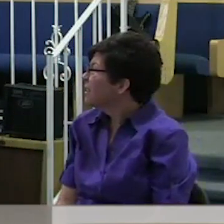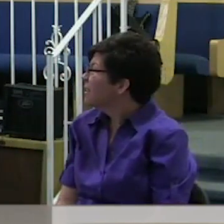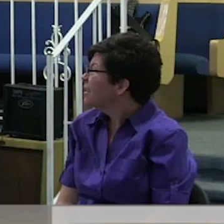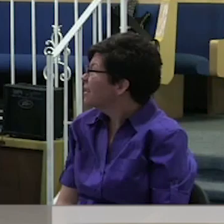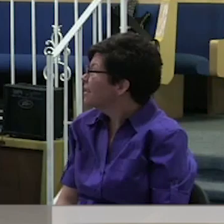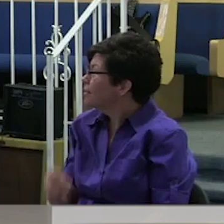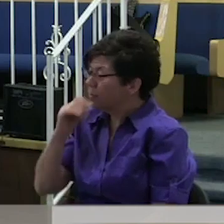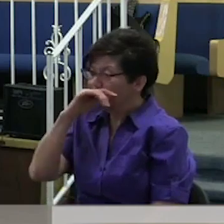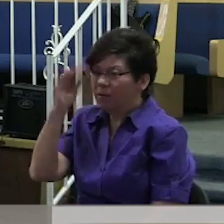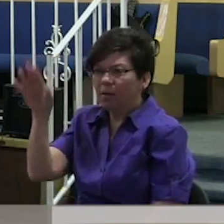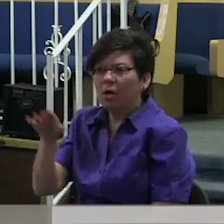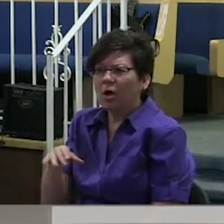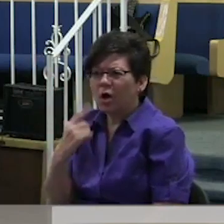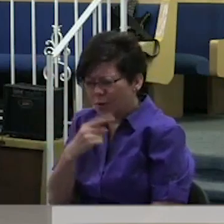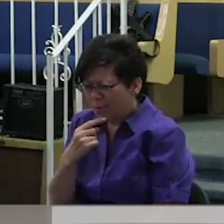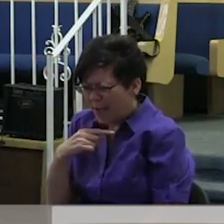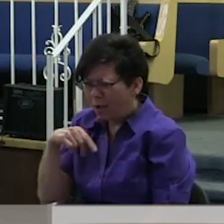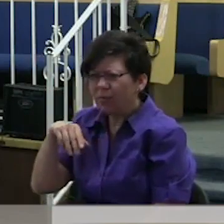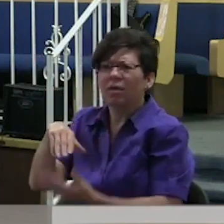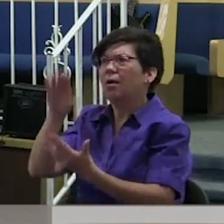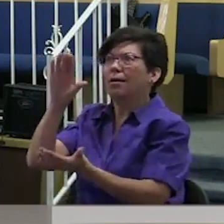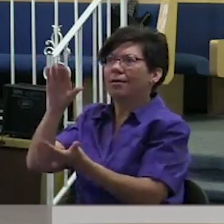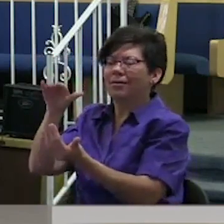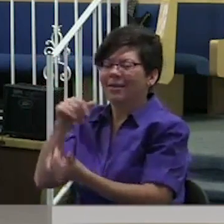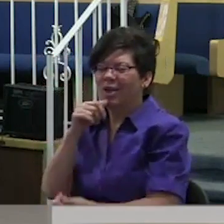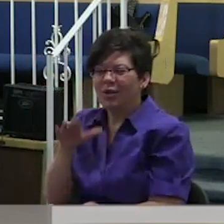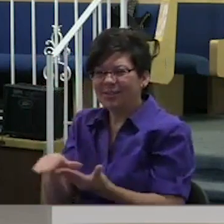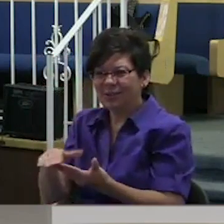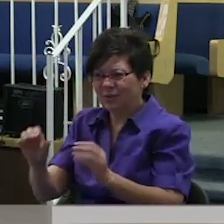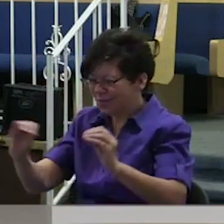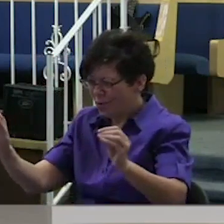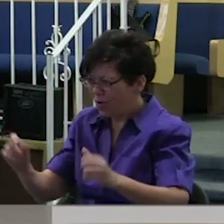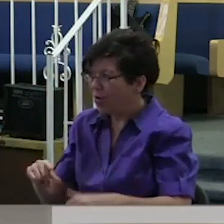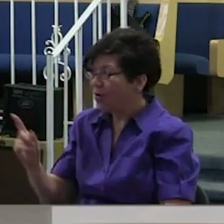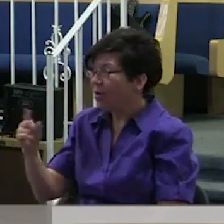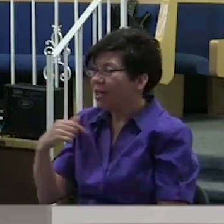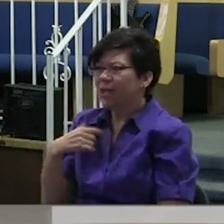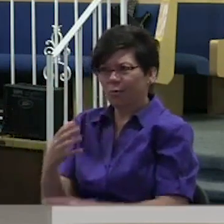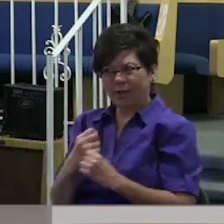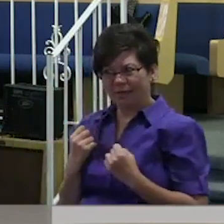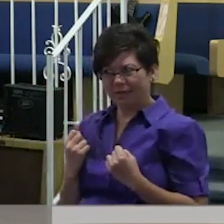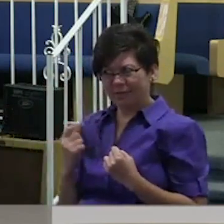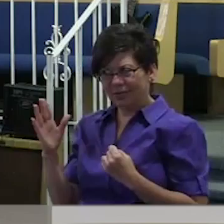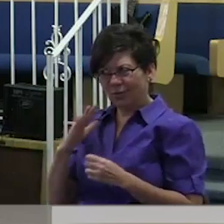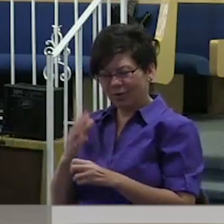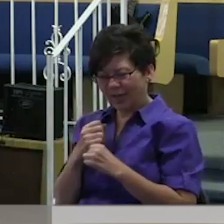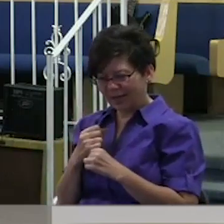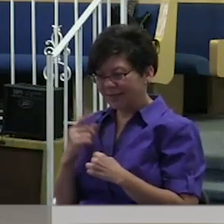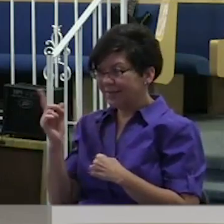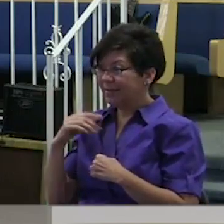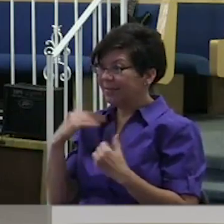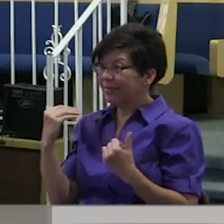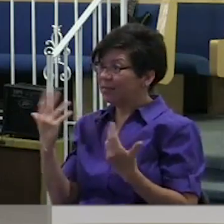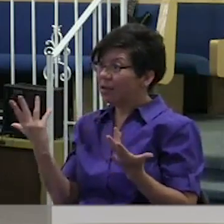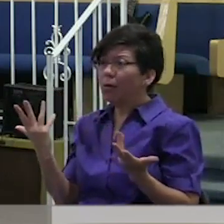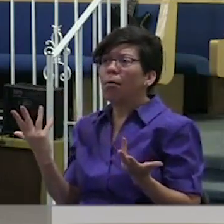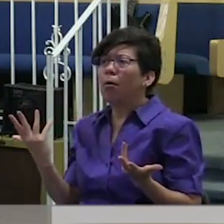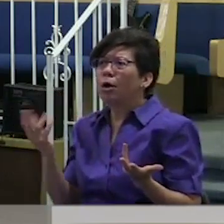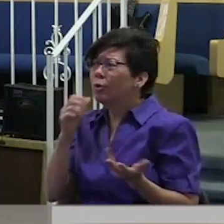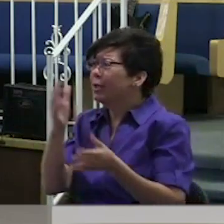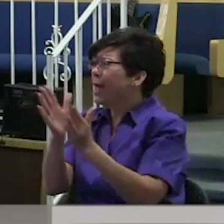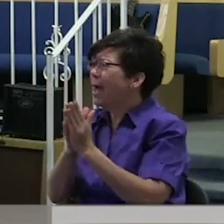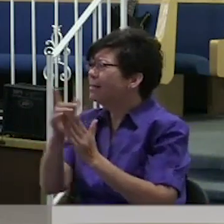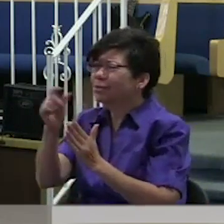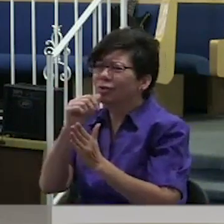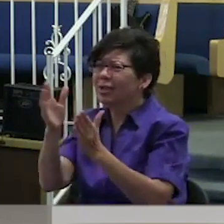Open up your mouth. No more excuses. "Oh, he won't give it to me. It's probably because you didn't ask. Or you didn't